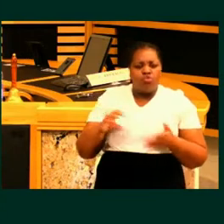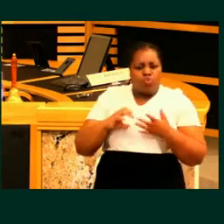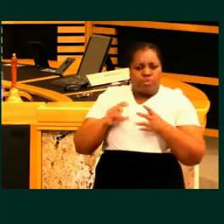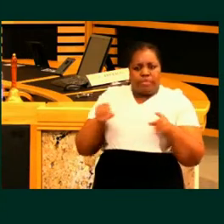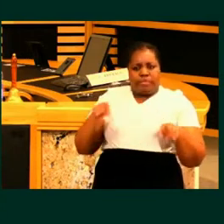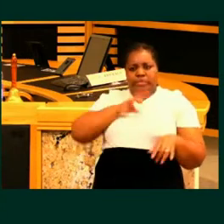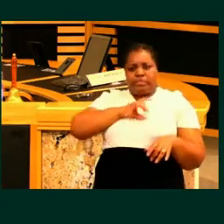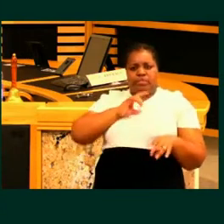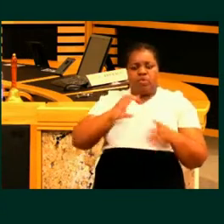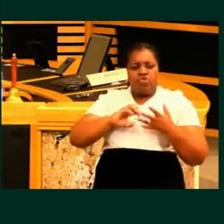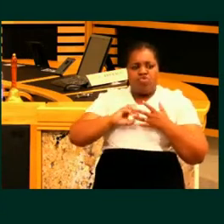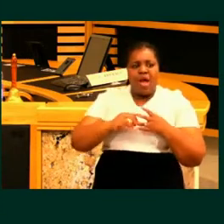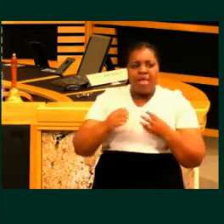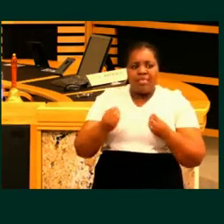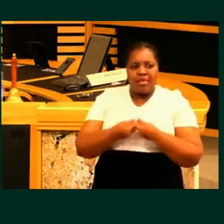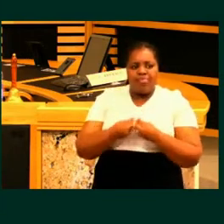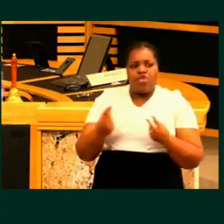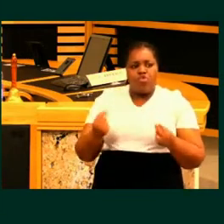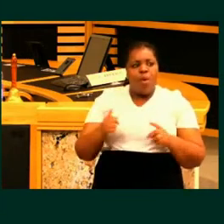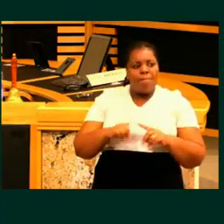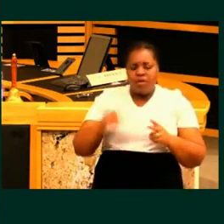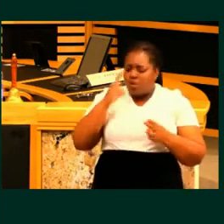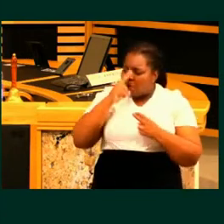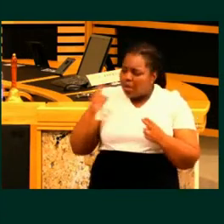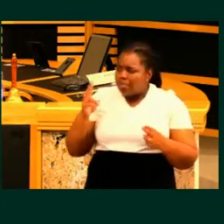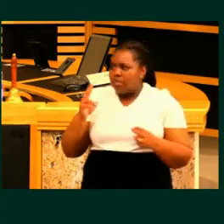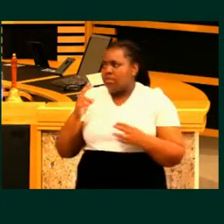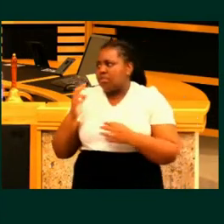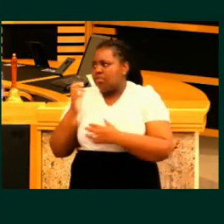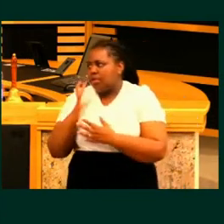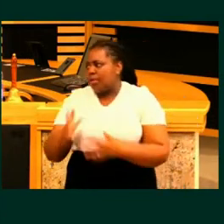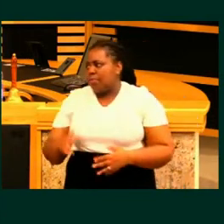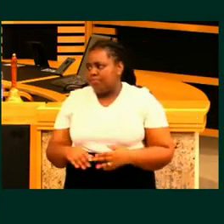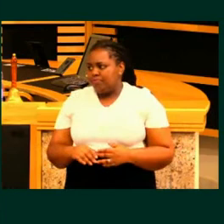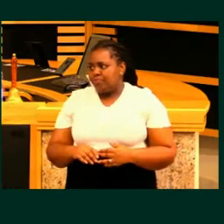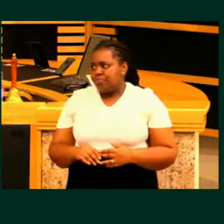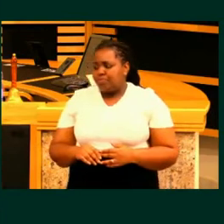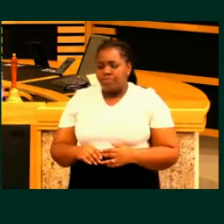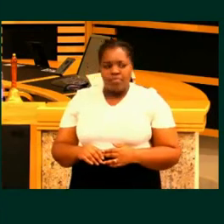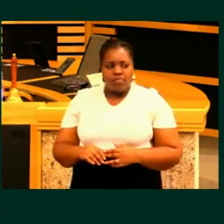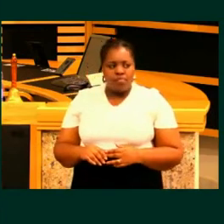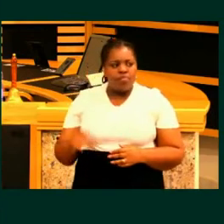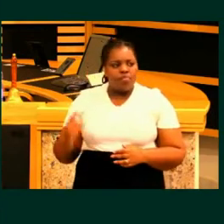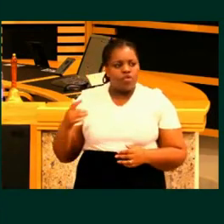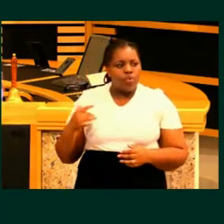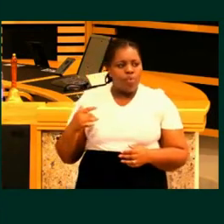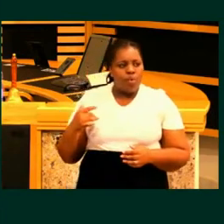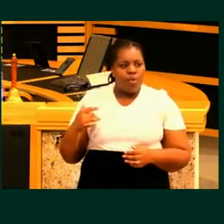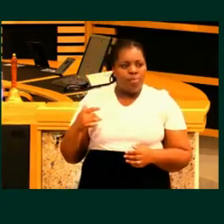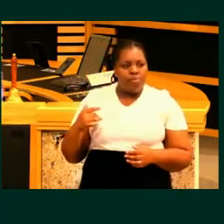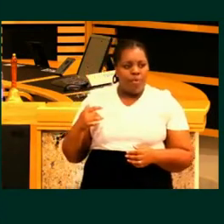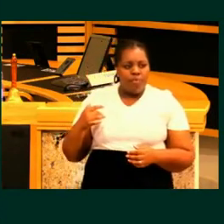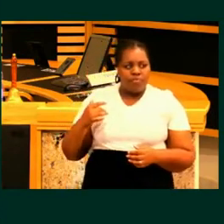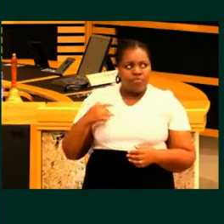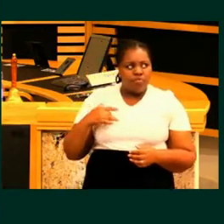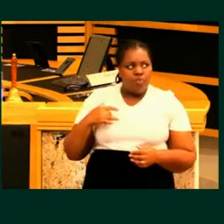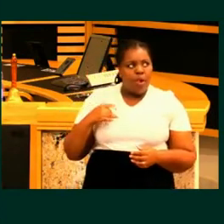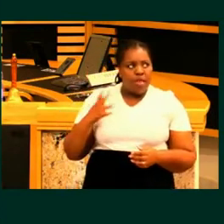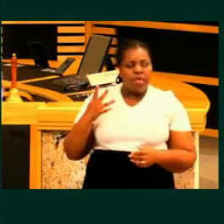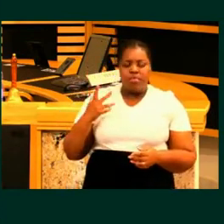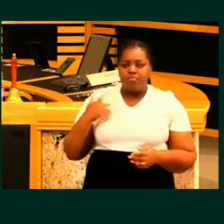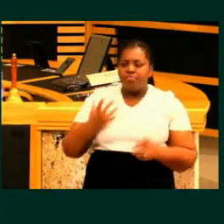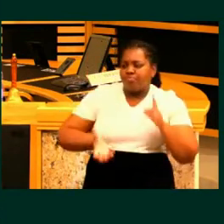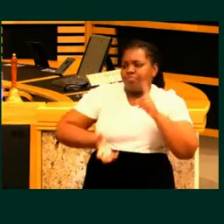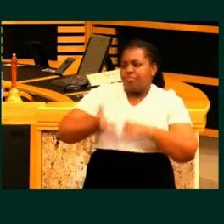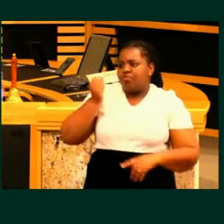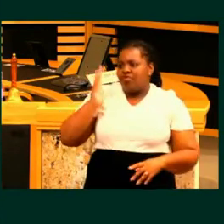something new but honorable speaker we have persevered we have overcome many many hurdles in in terms